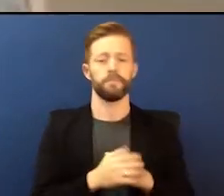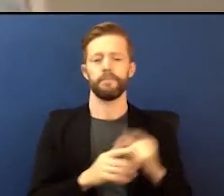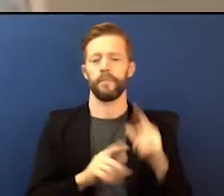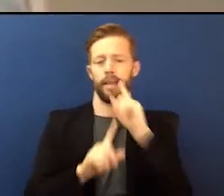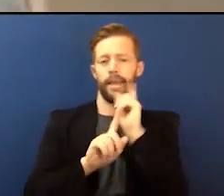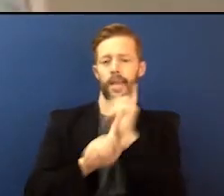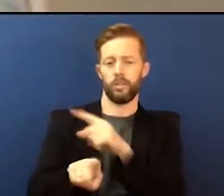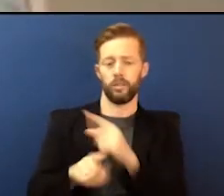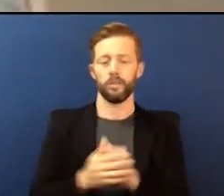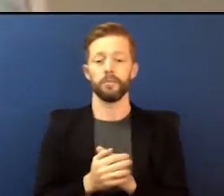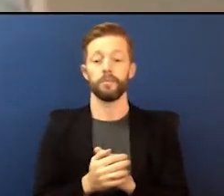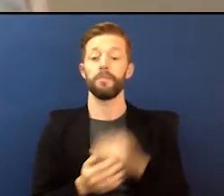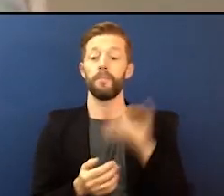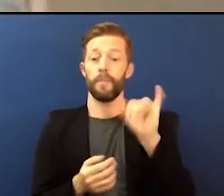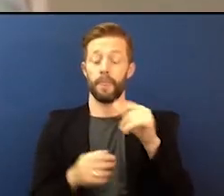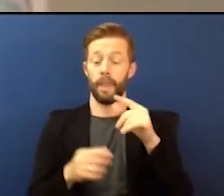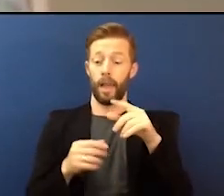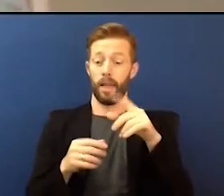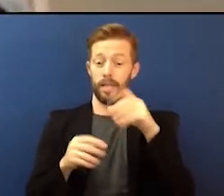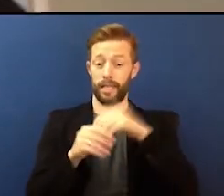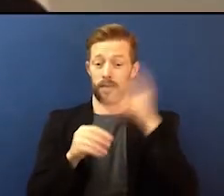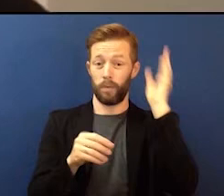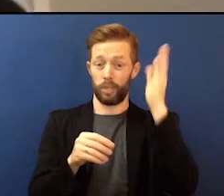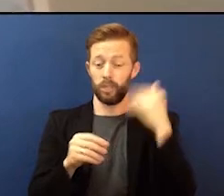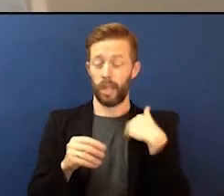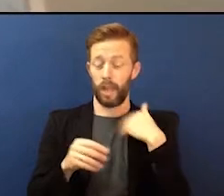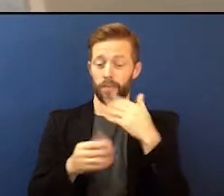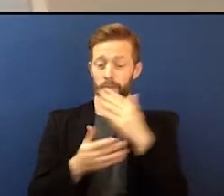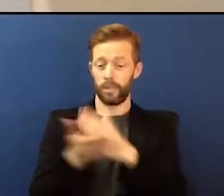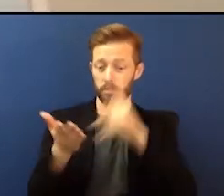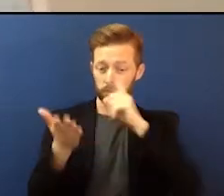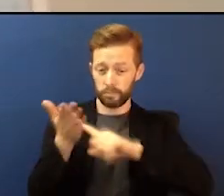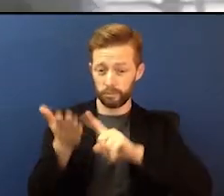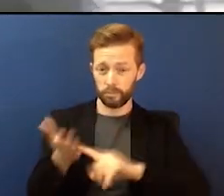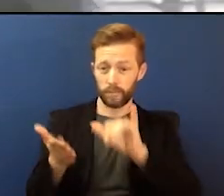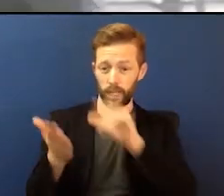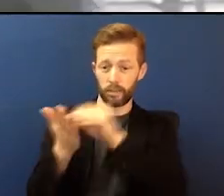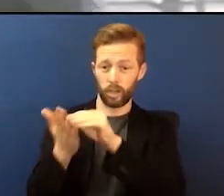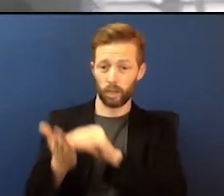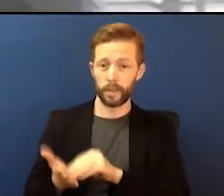Because the work that was documented in the presentation,